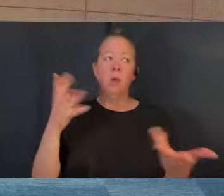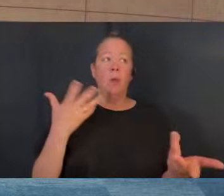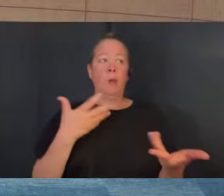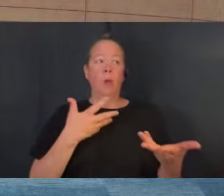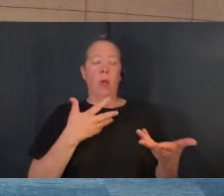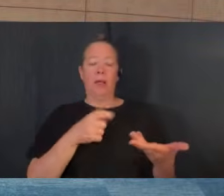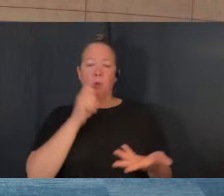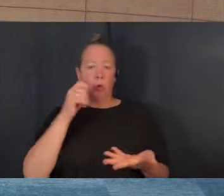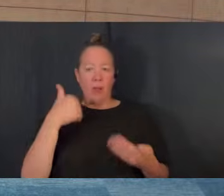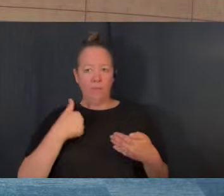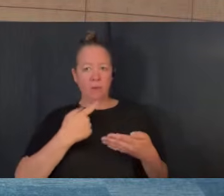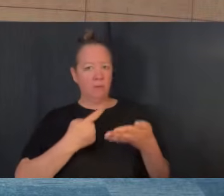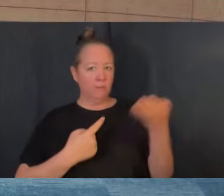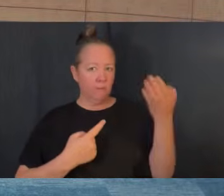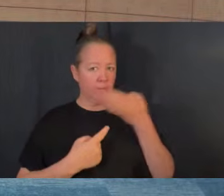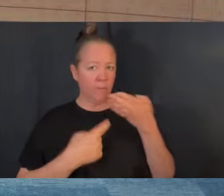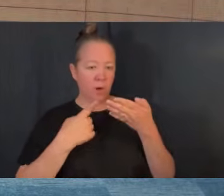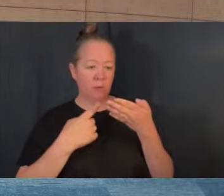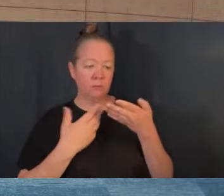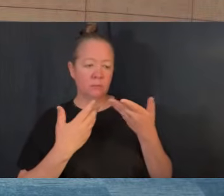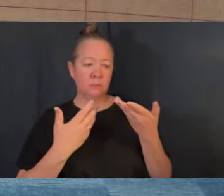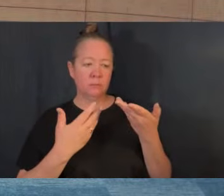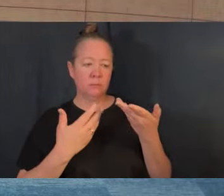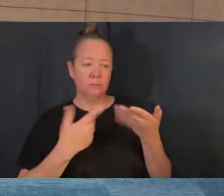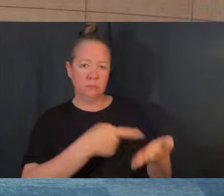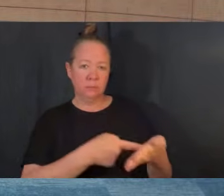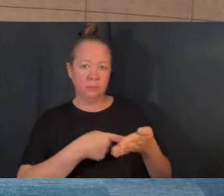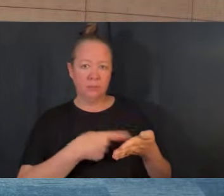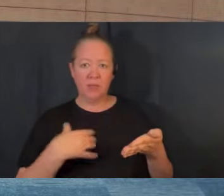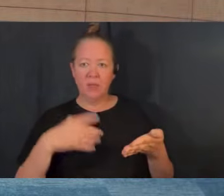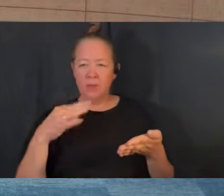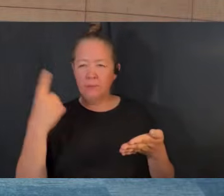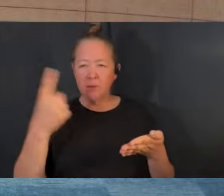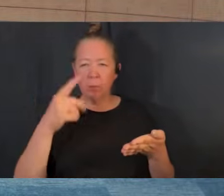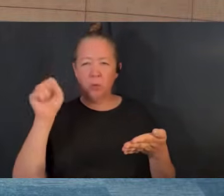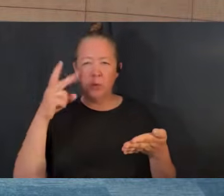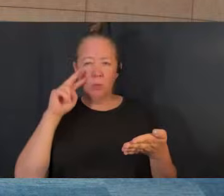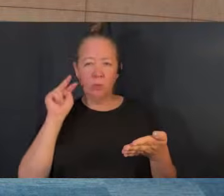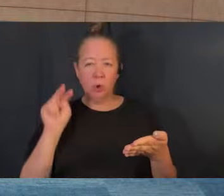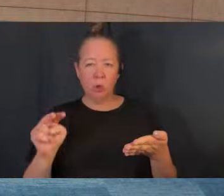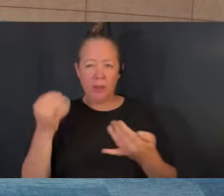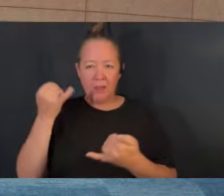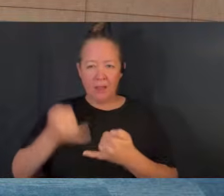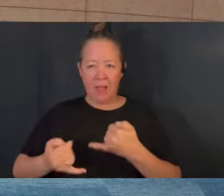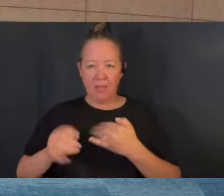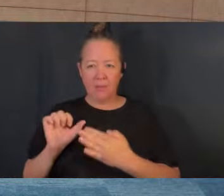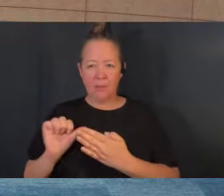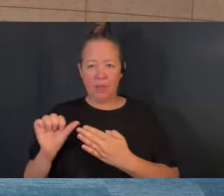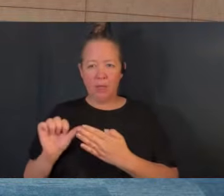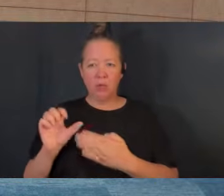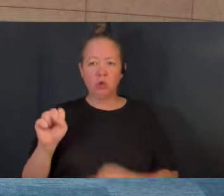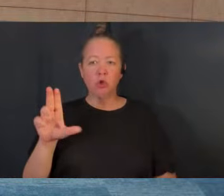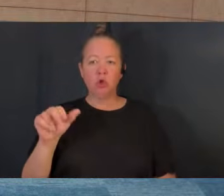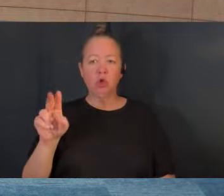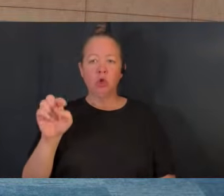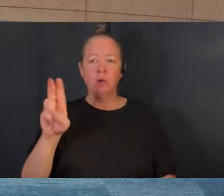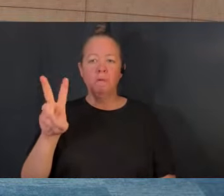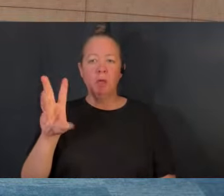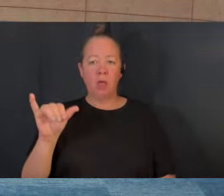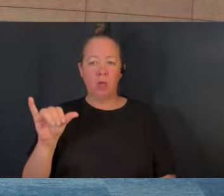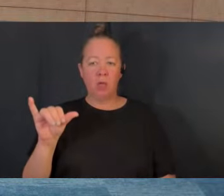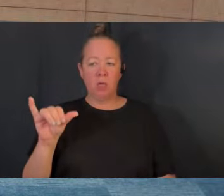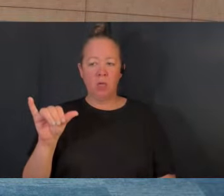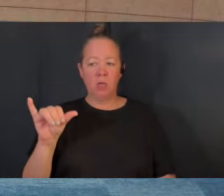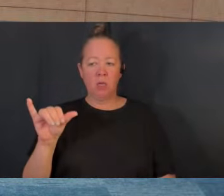of me, but if somebody could look at the last page of the survey, whatever that number is, that should be